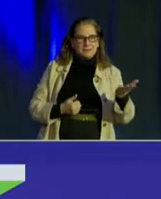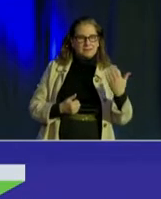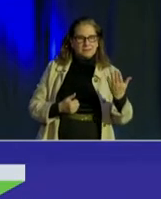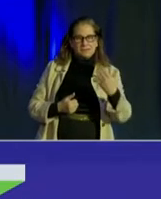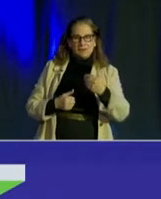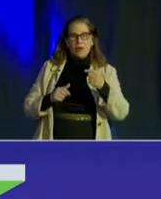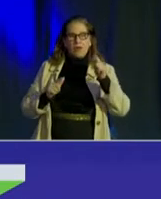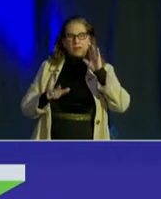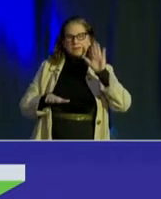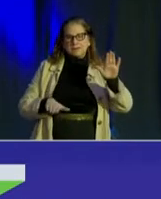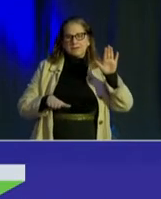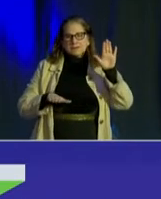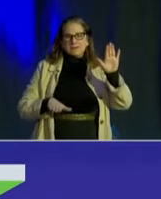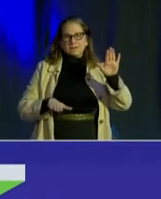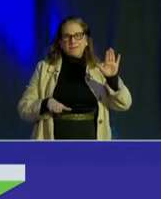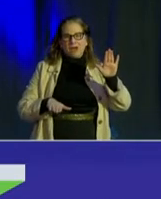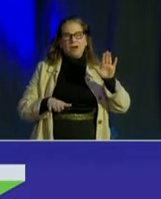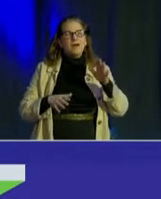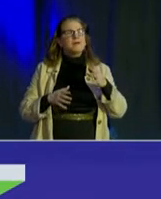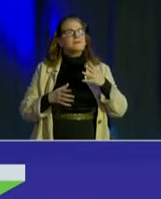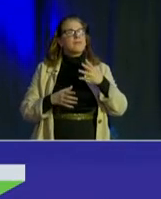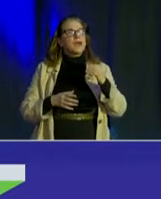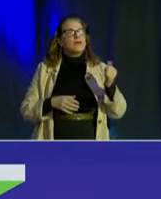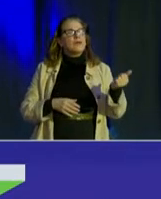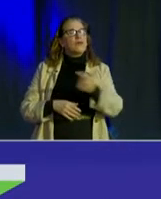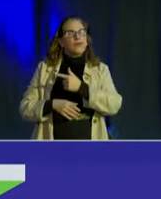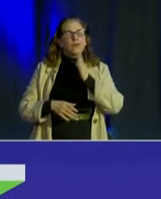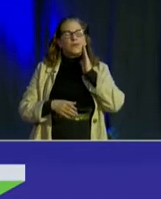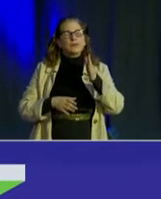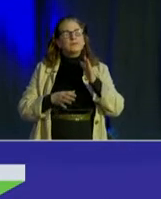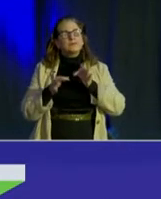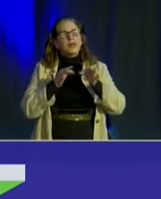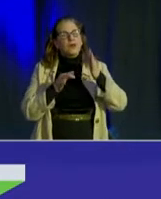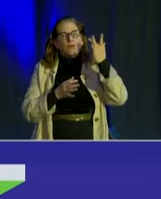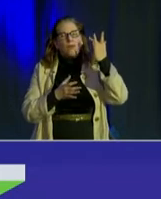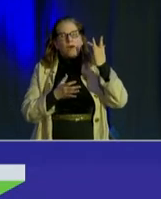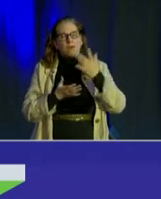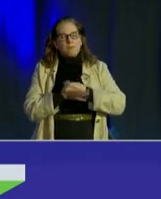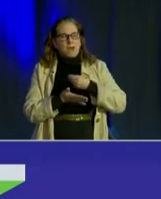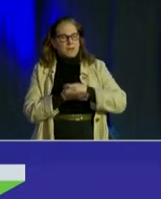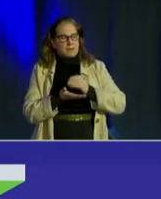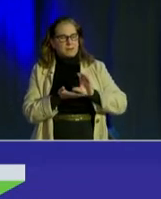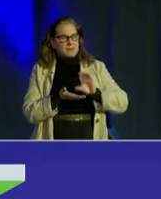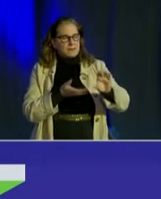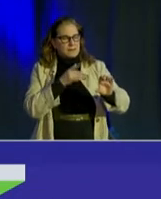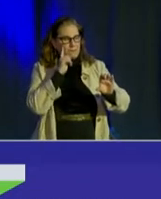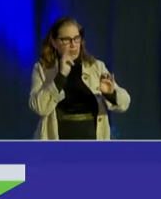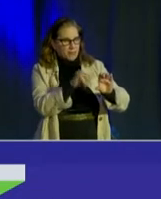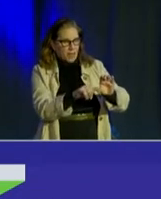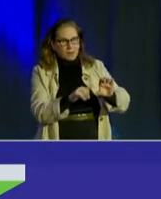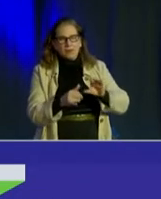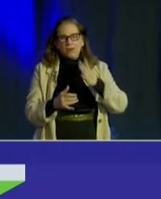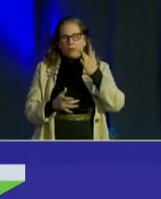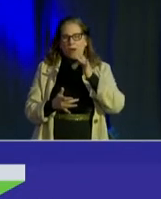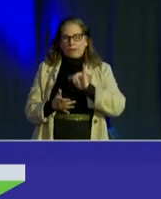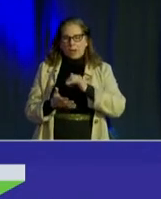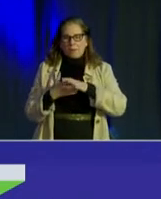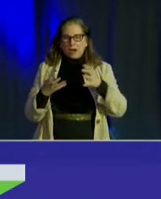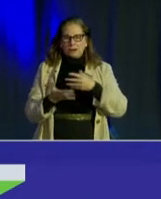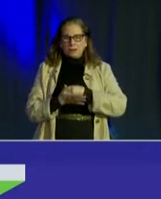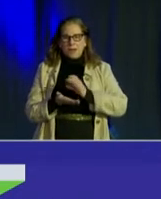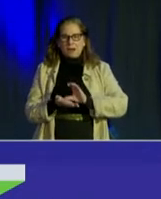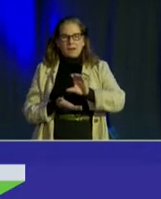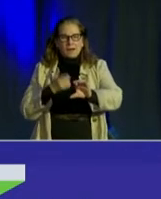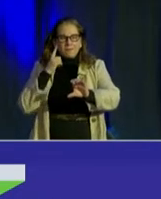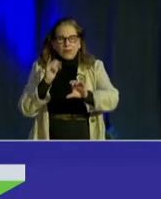want to maintain in the district's budget. After that, the budget gets submitted to Congress, a step we won't have to do once we